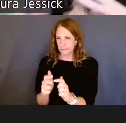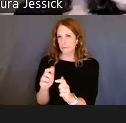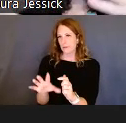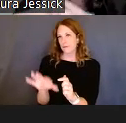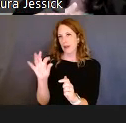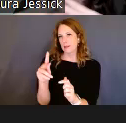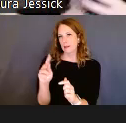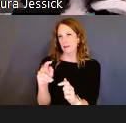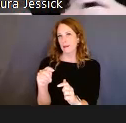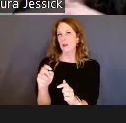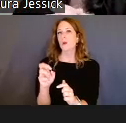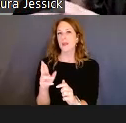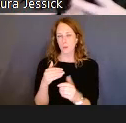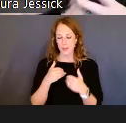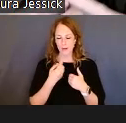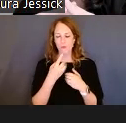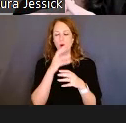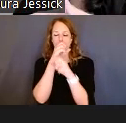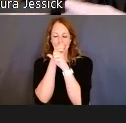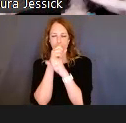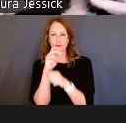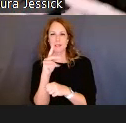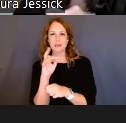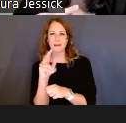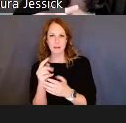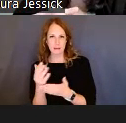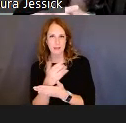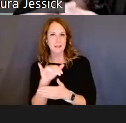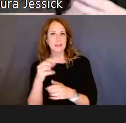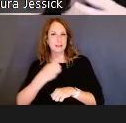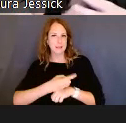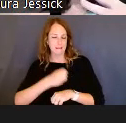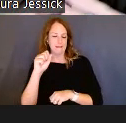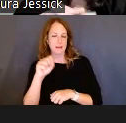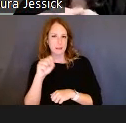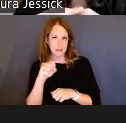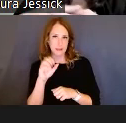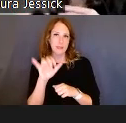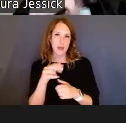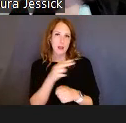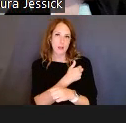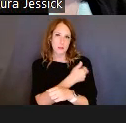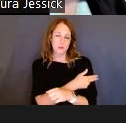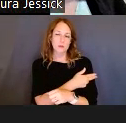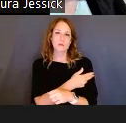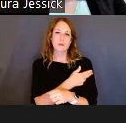say, okay, we have an anonymous kit that was collected on that day at this hospital, and so we